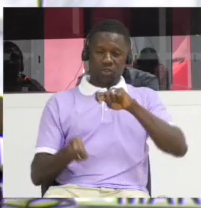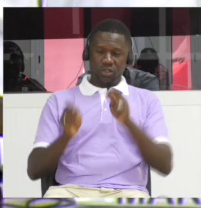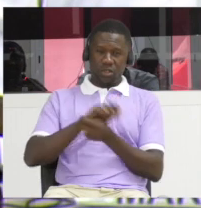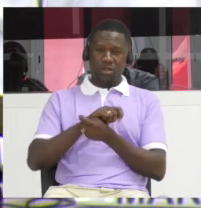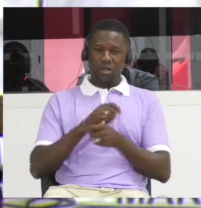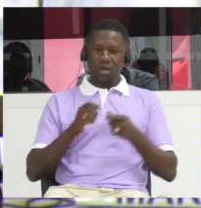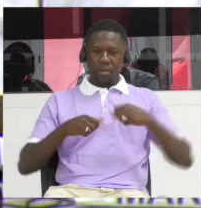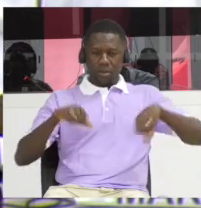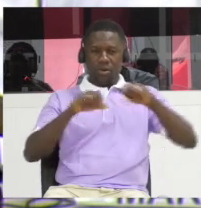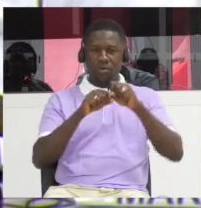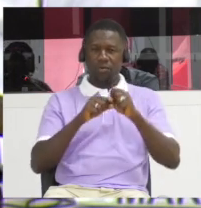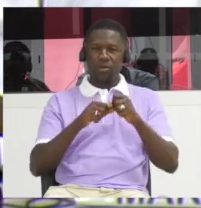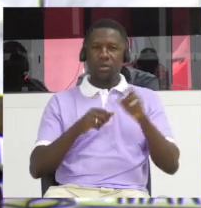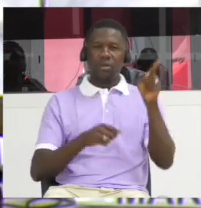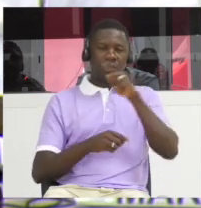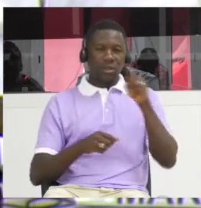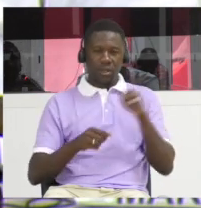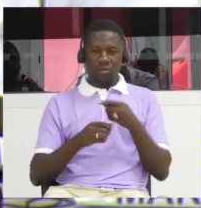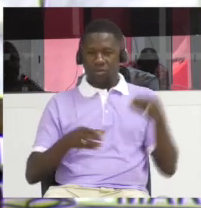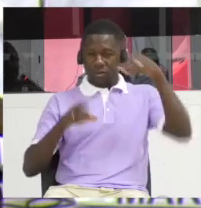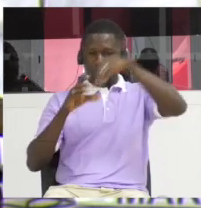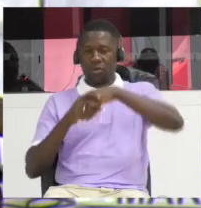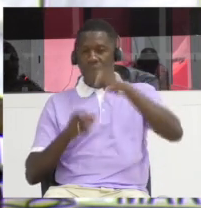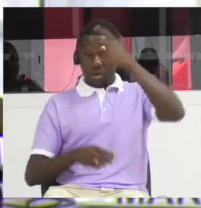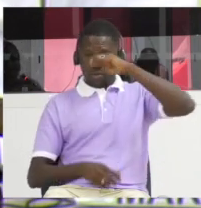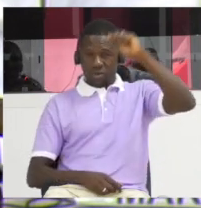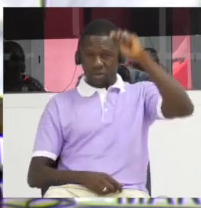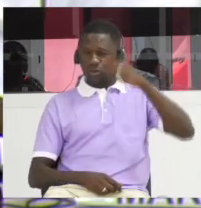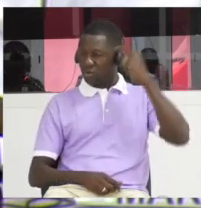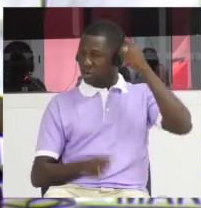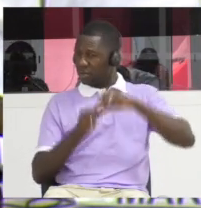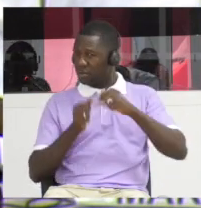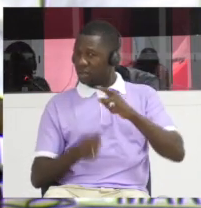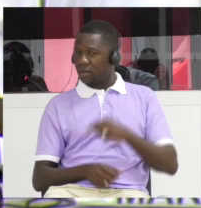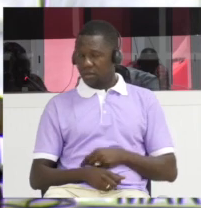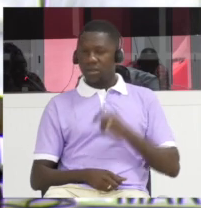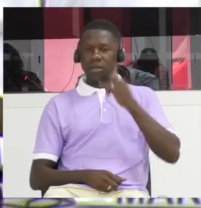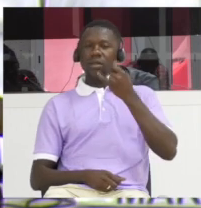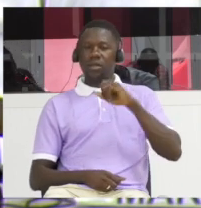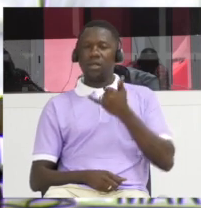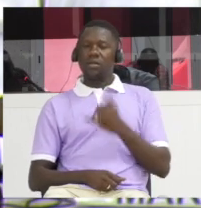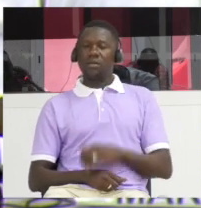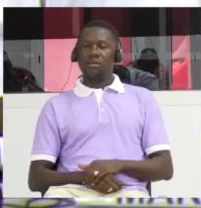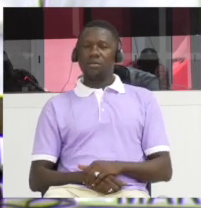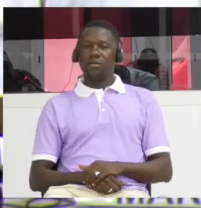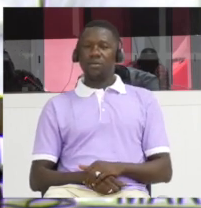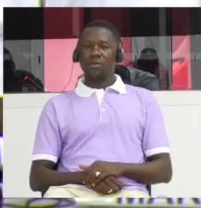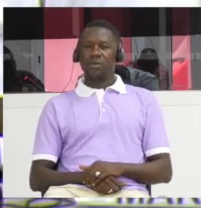gendarmerie marched with the police. Do you recall that? Yes. And what is your take on